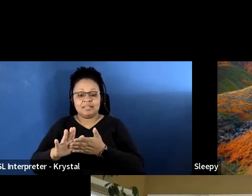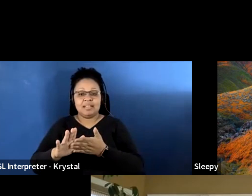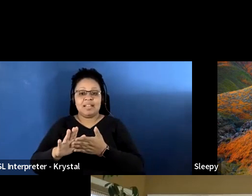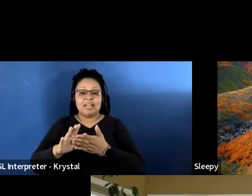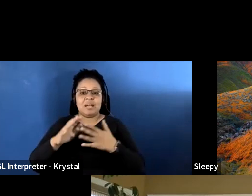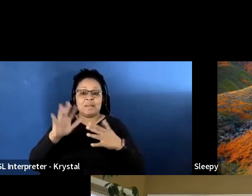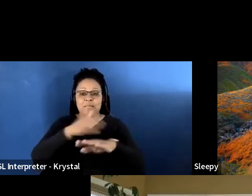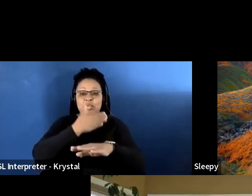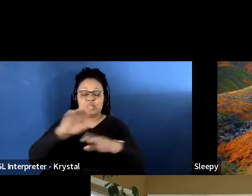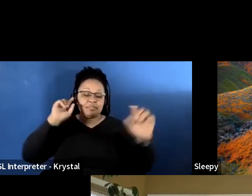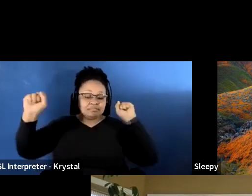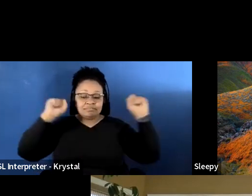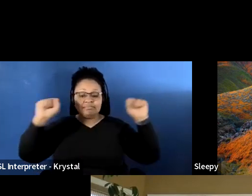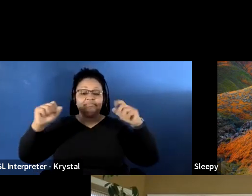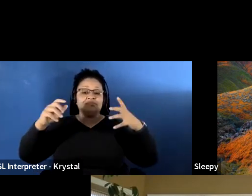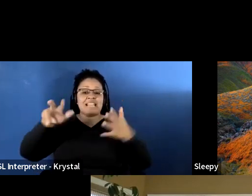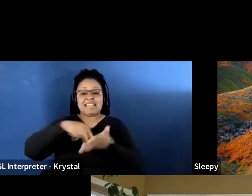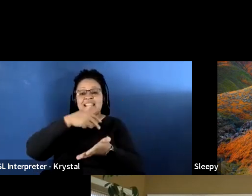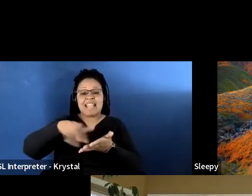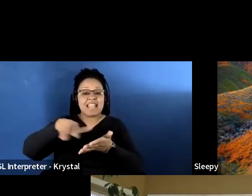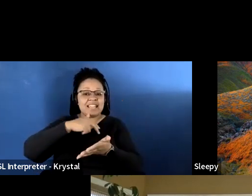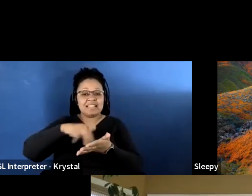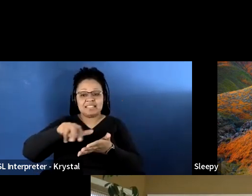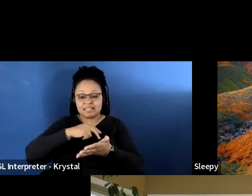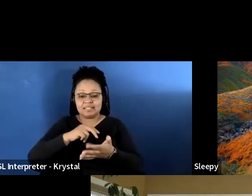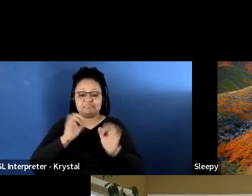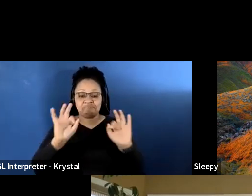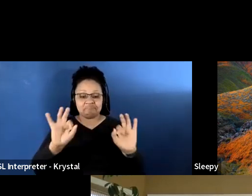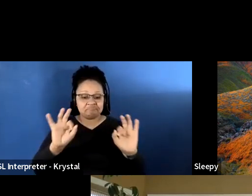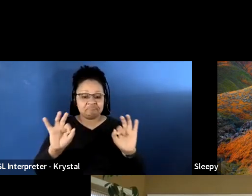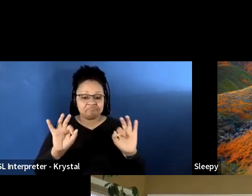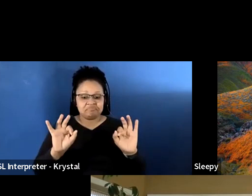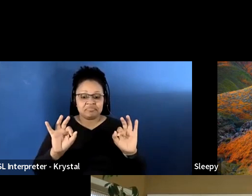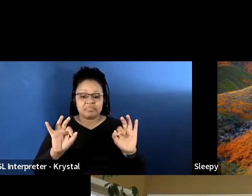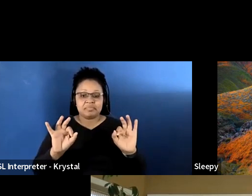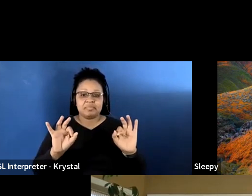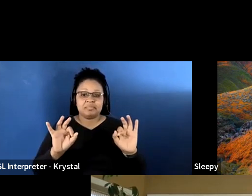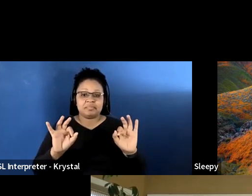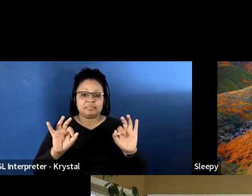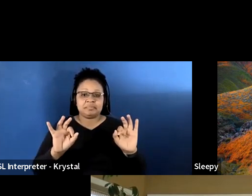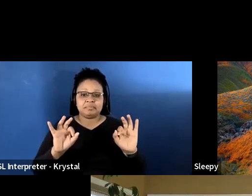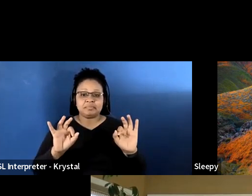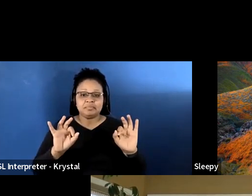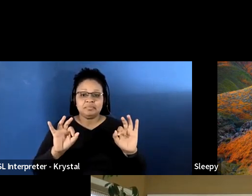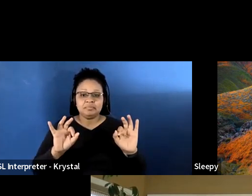Playing music loudly and dancing it out. Good. That's a good one.